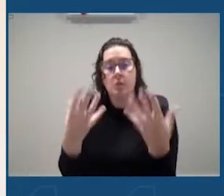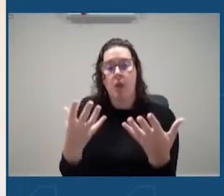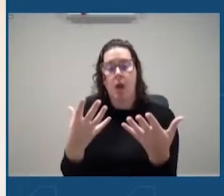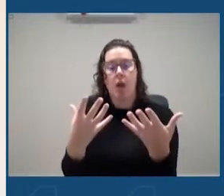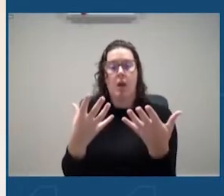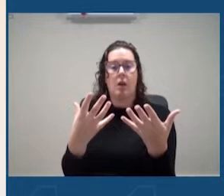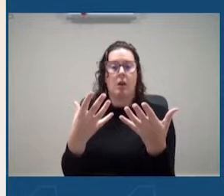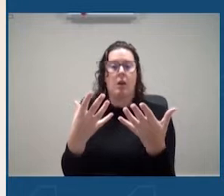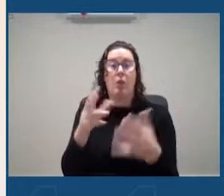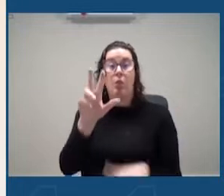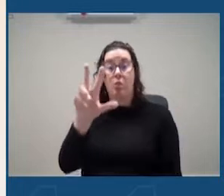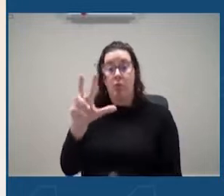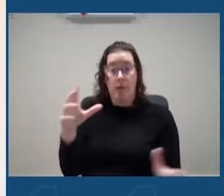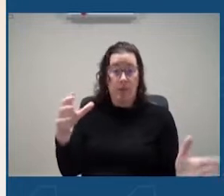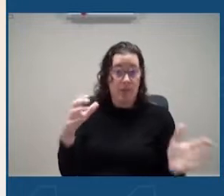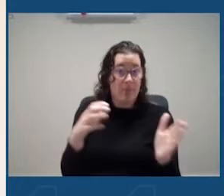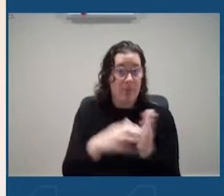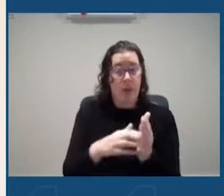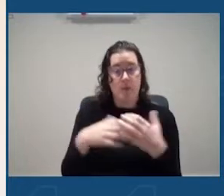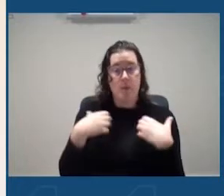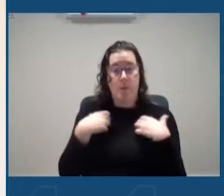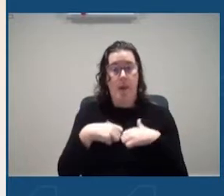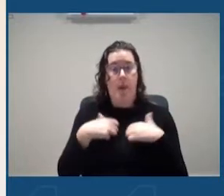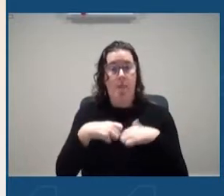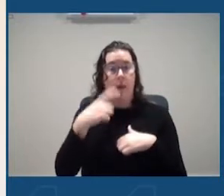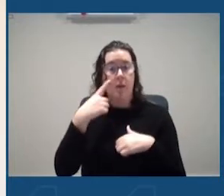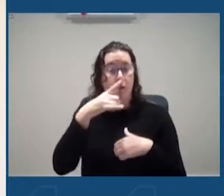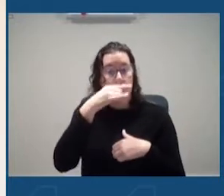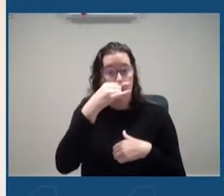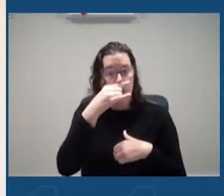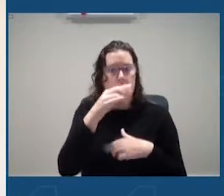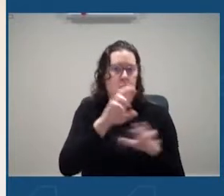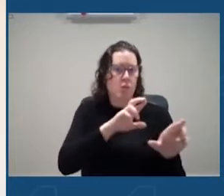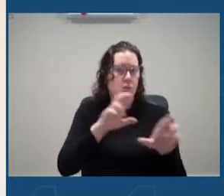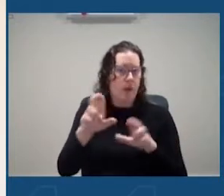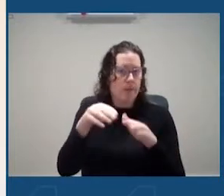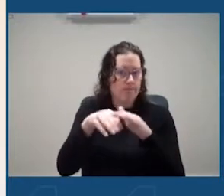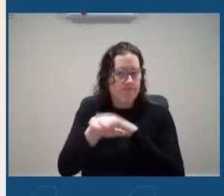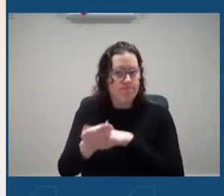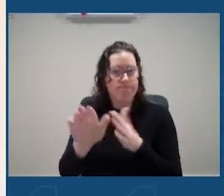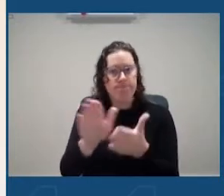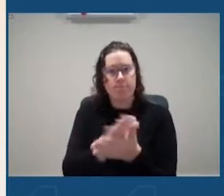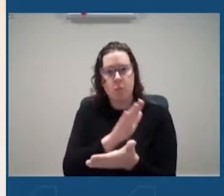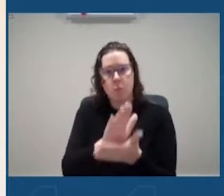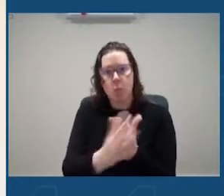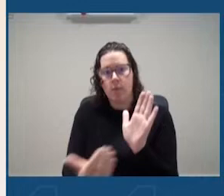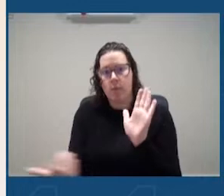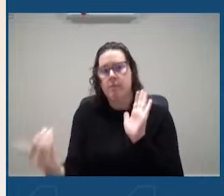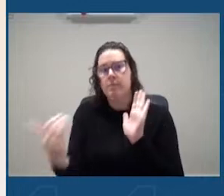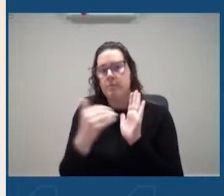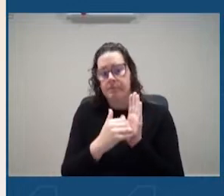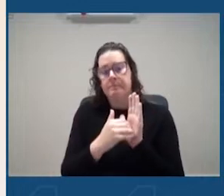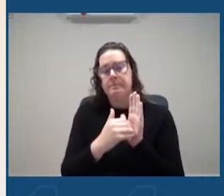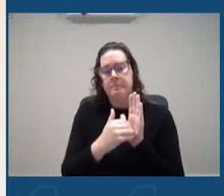3,000 backpacks for our children as we prepare our children to go back to